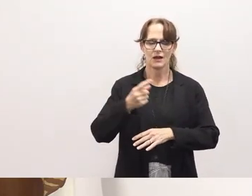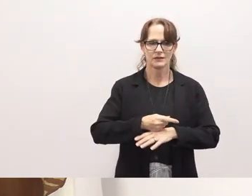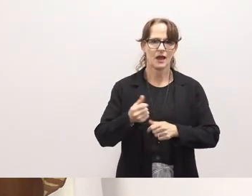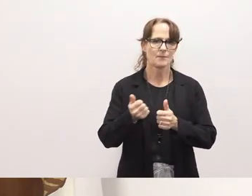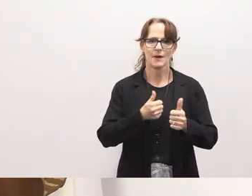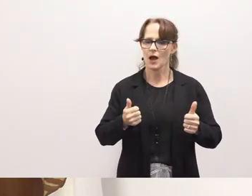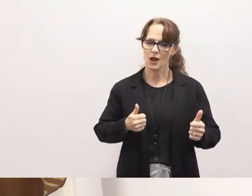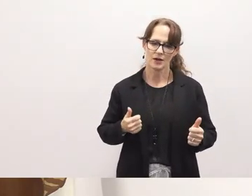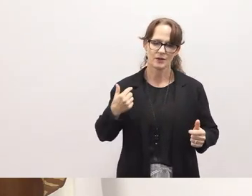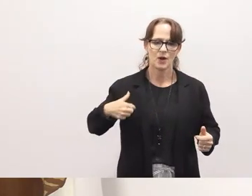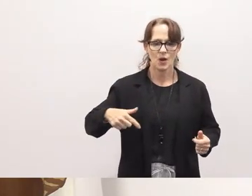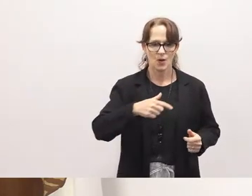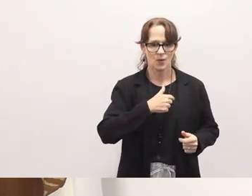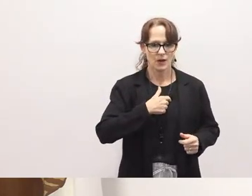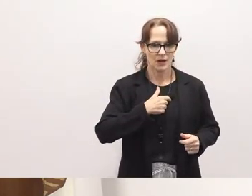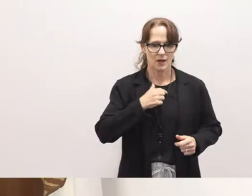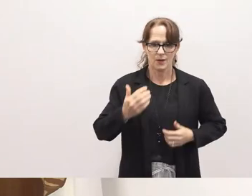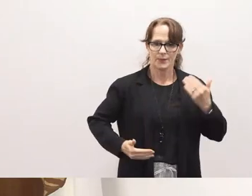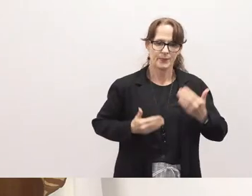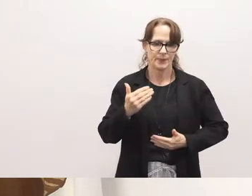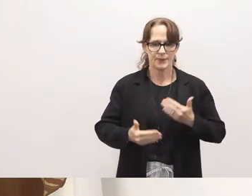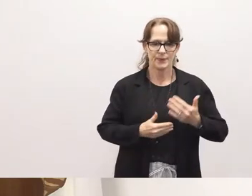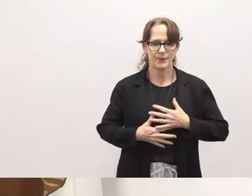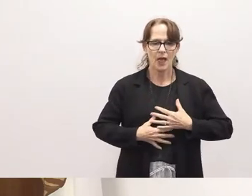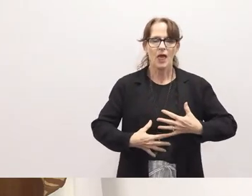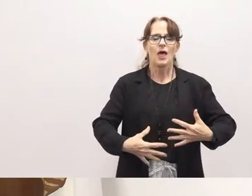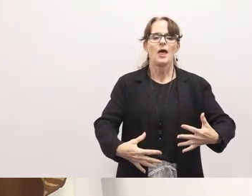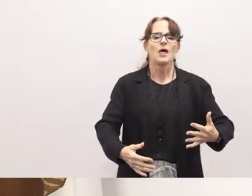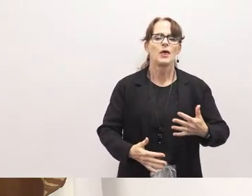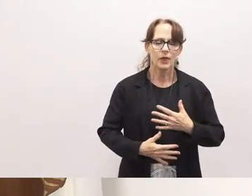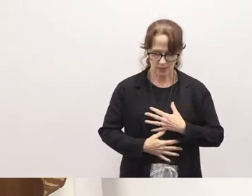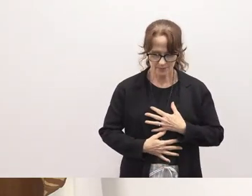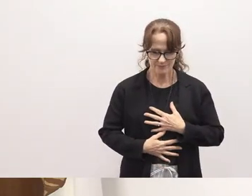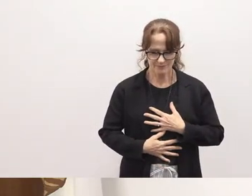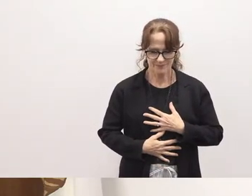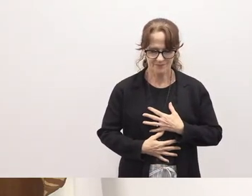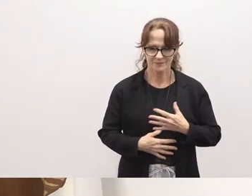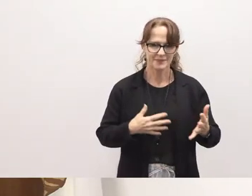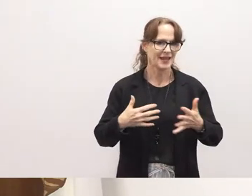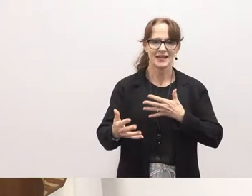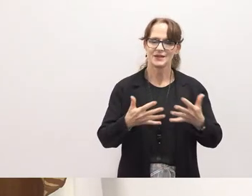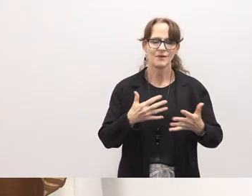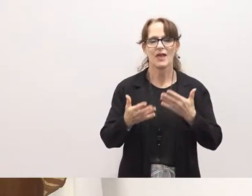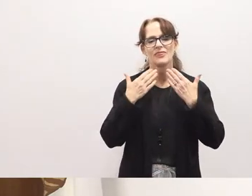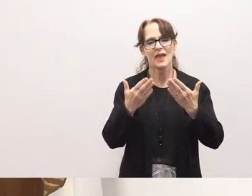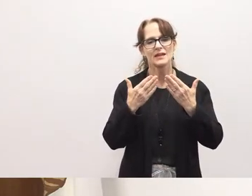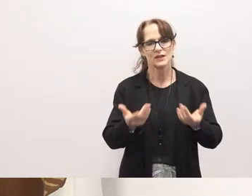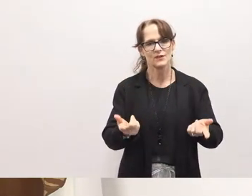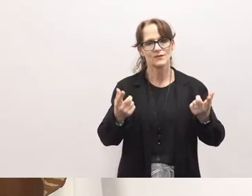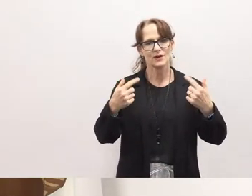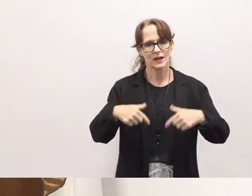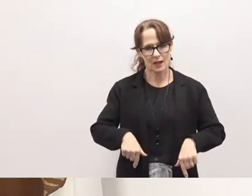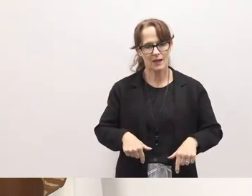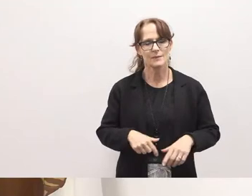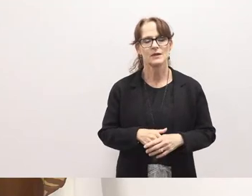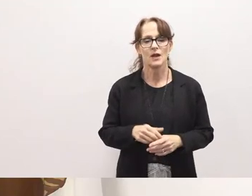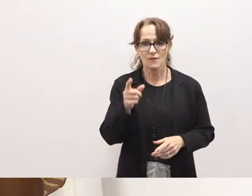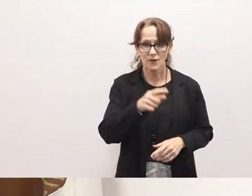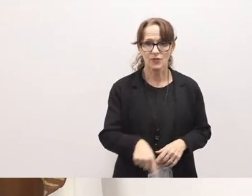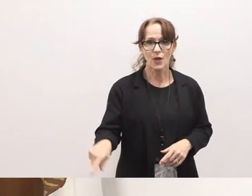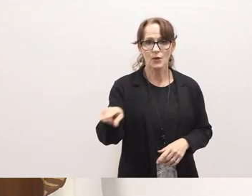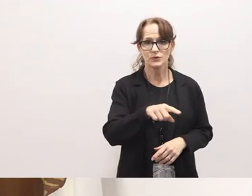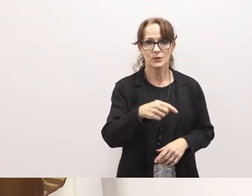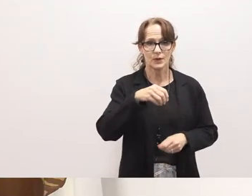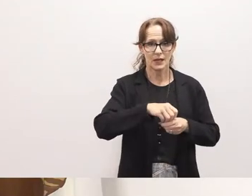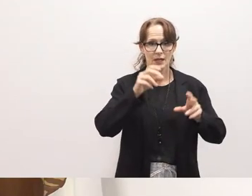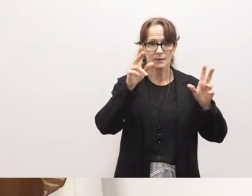behind. We are probably out of breath. Anyhow, thank you for being with us, to those of you in